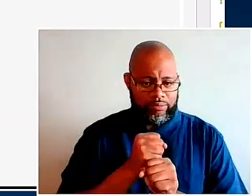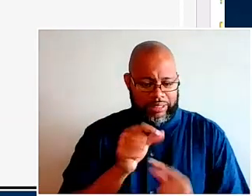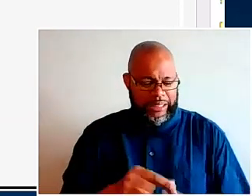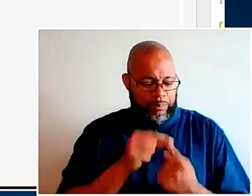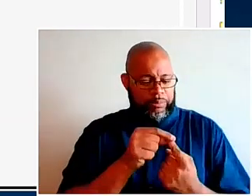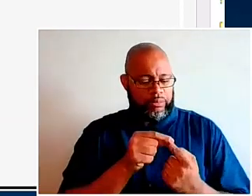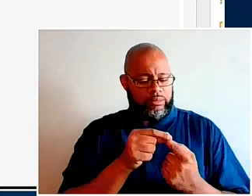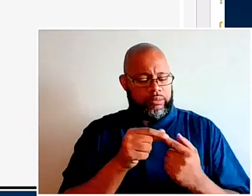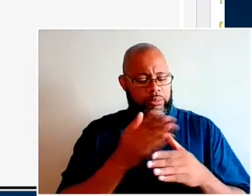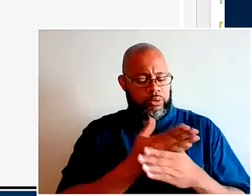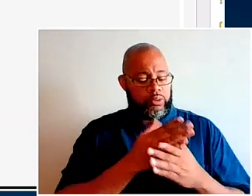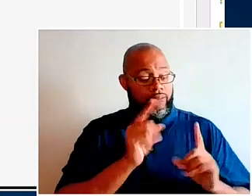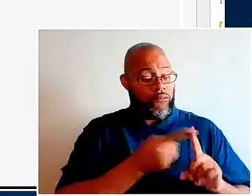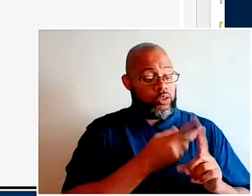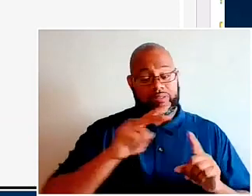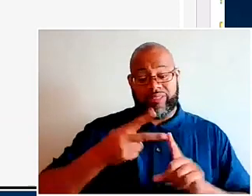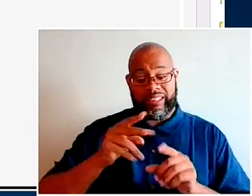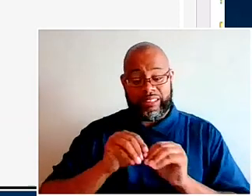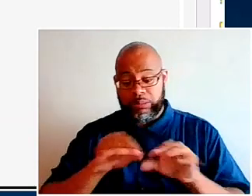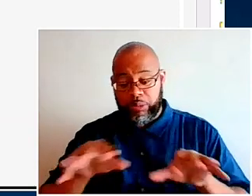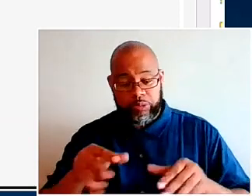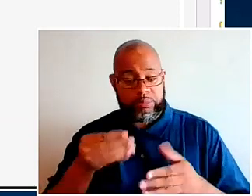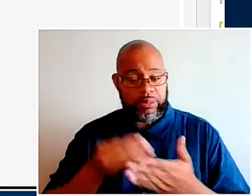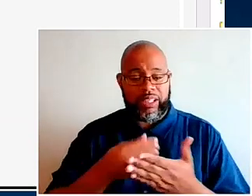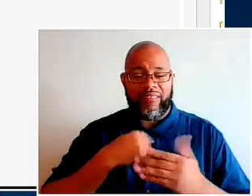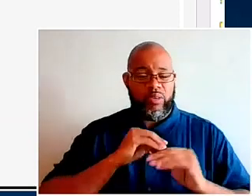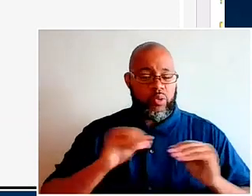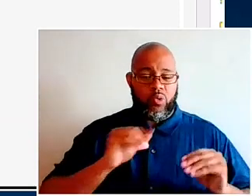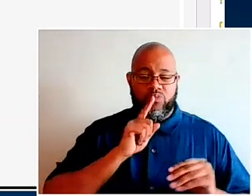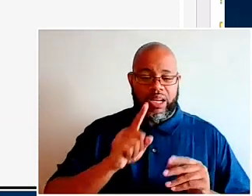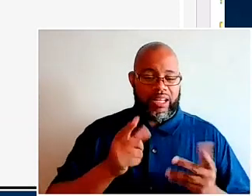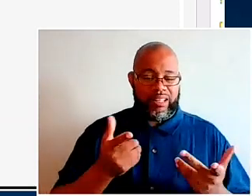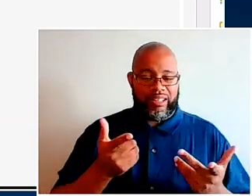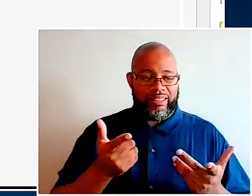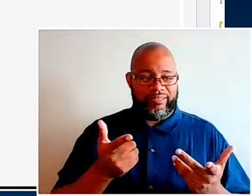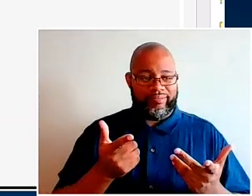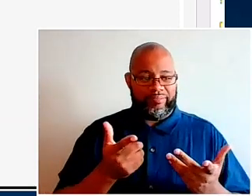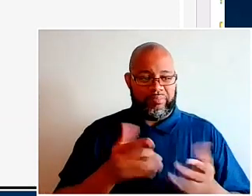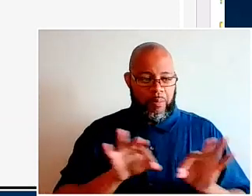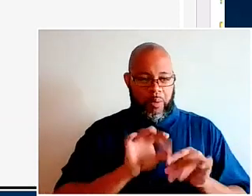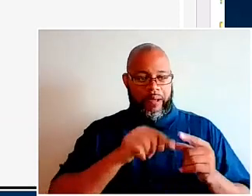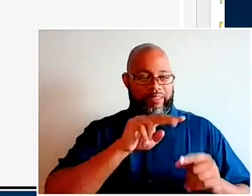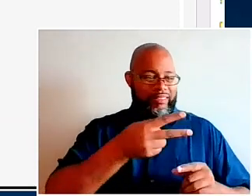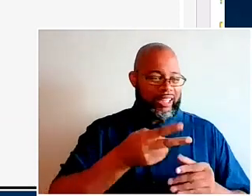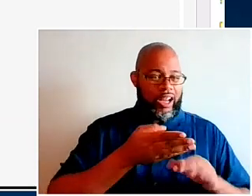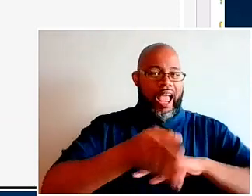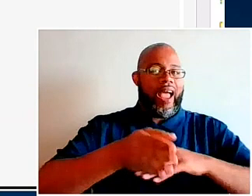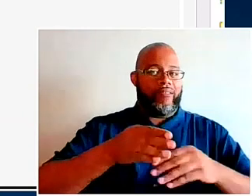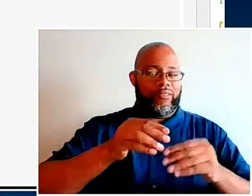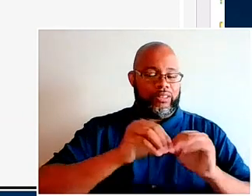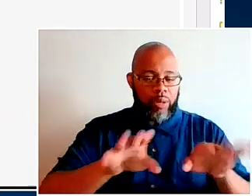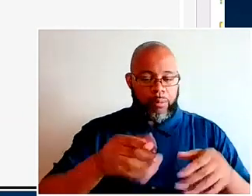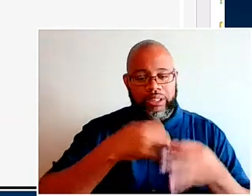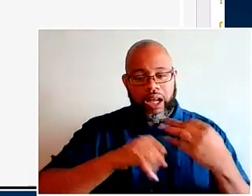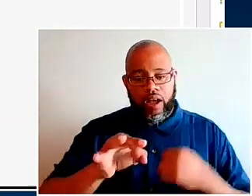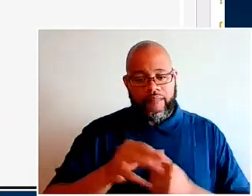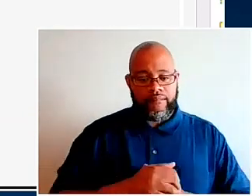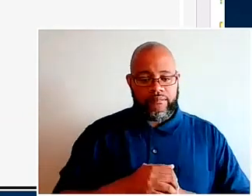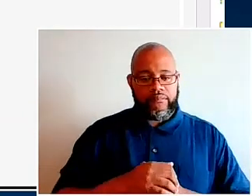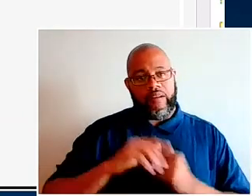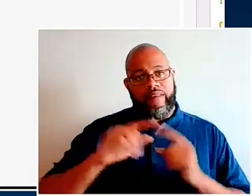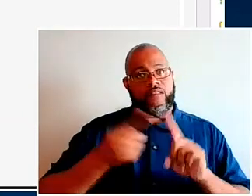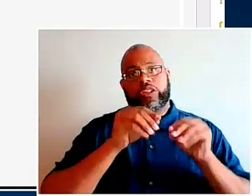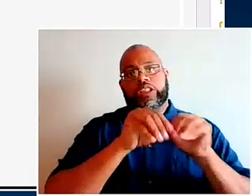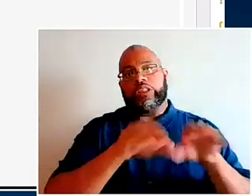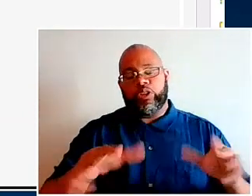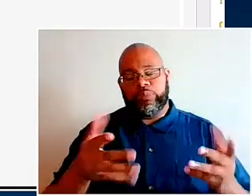between first and second disbursements. There really is nothing sacrosanct about a second or subsequent disbursement as opposed to a first disbursement.